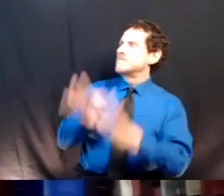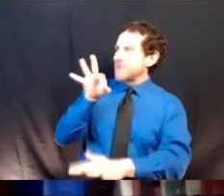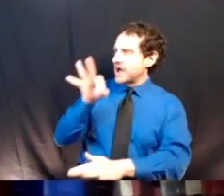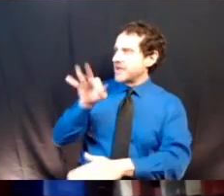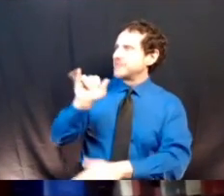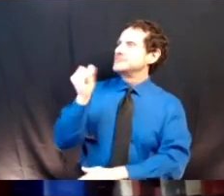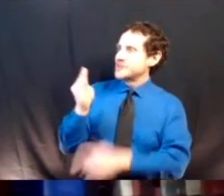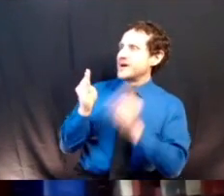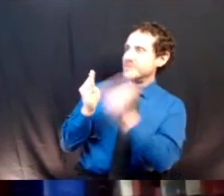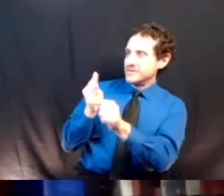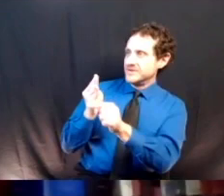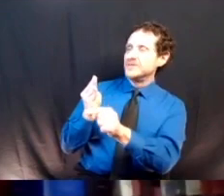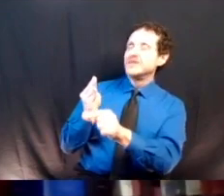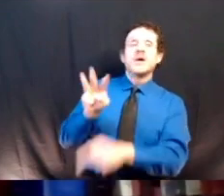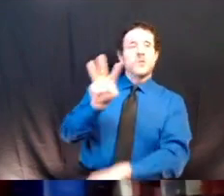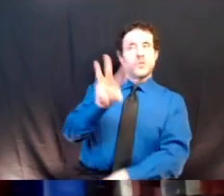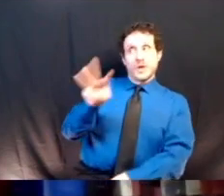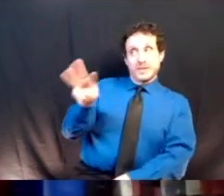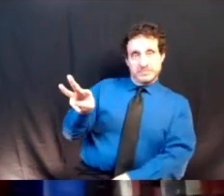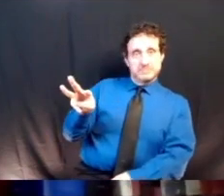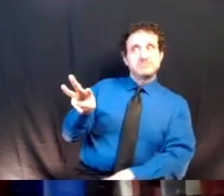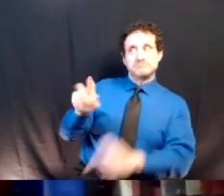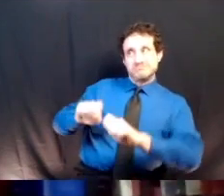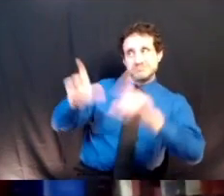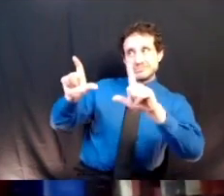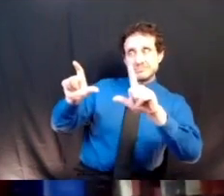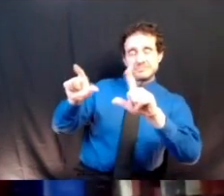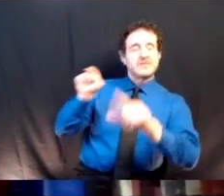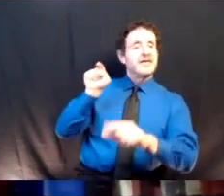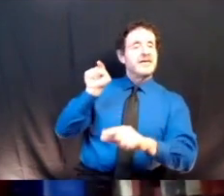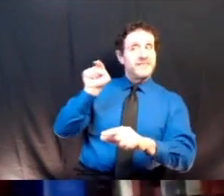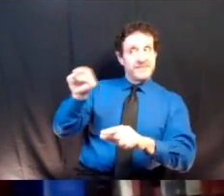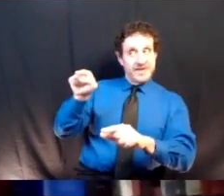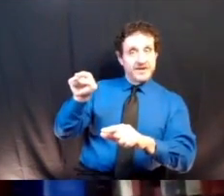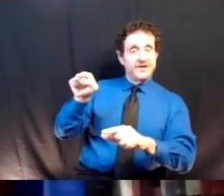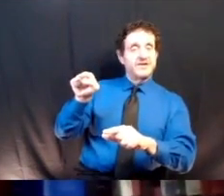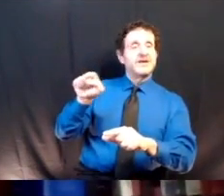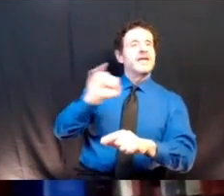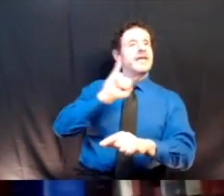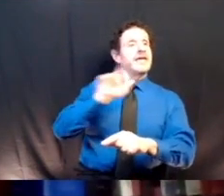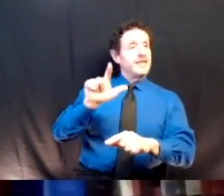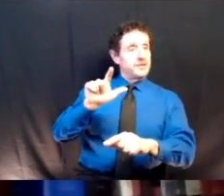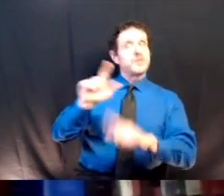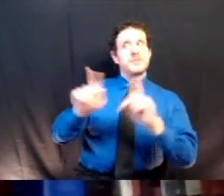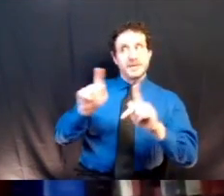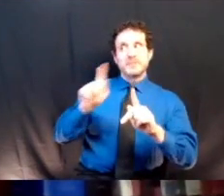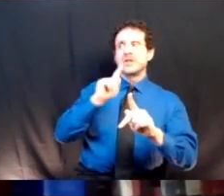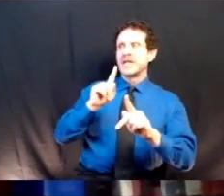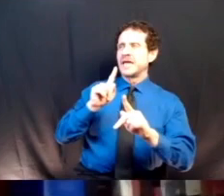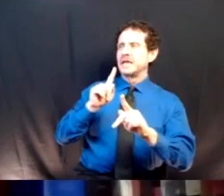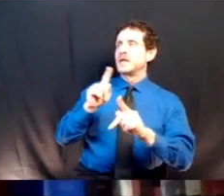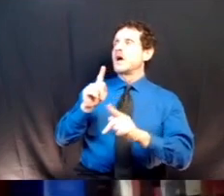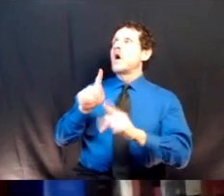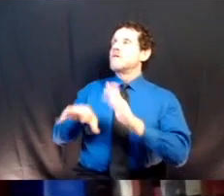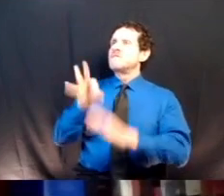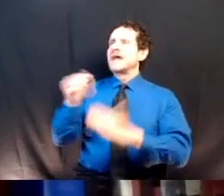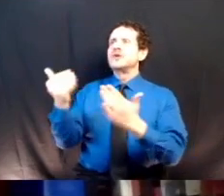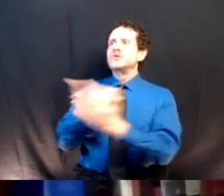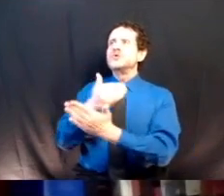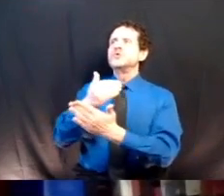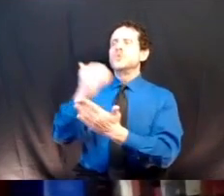This online portal also serves as a hub for Illinoisans to access new skills training opportunities